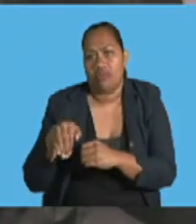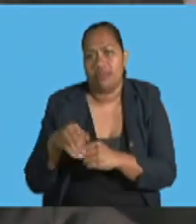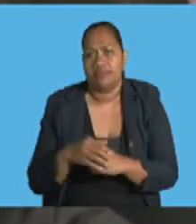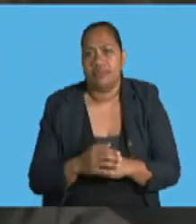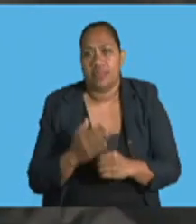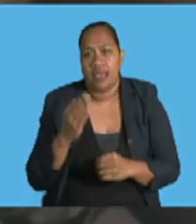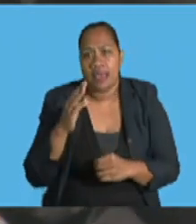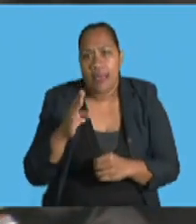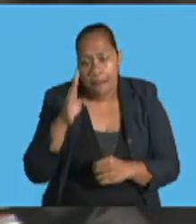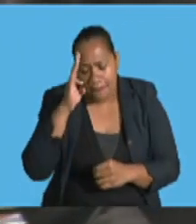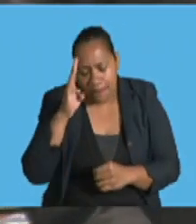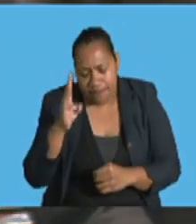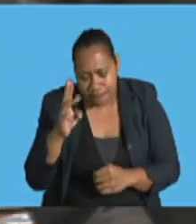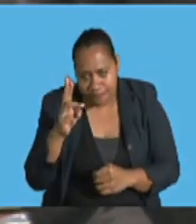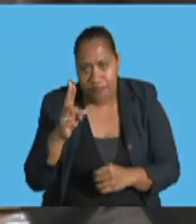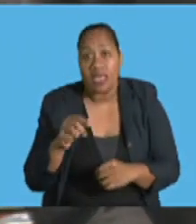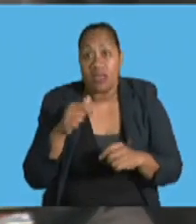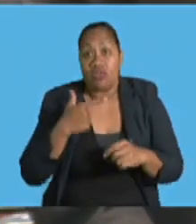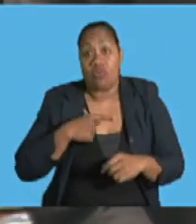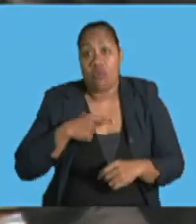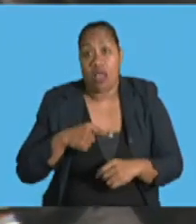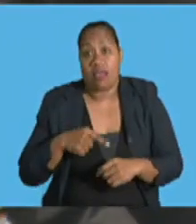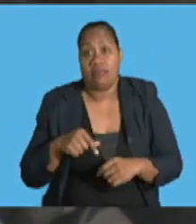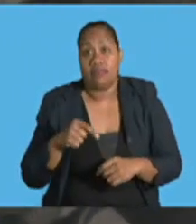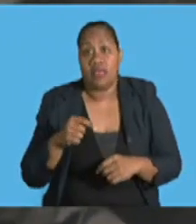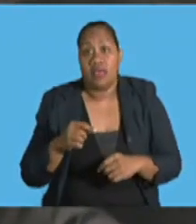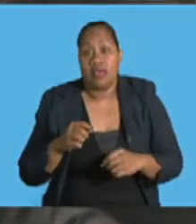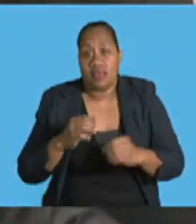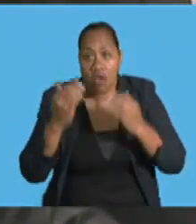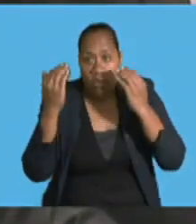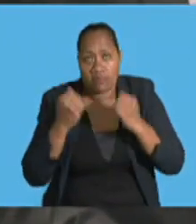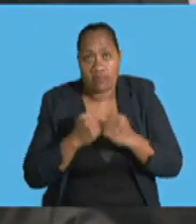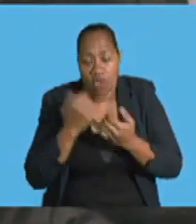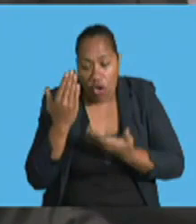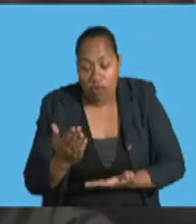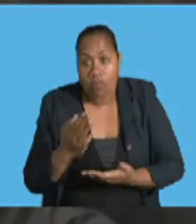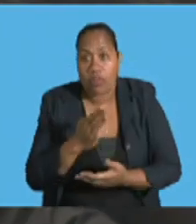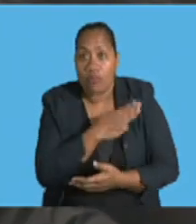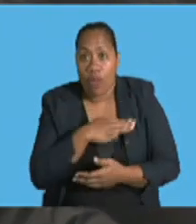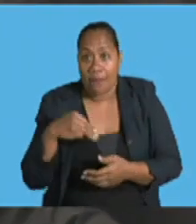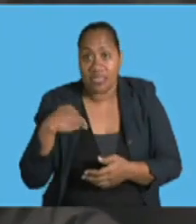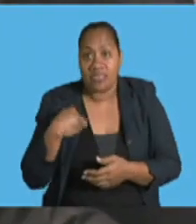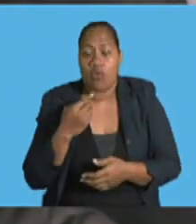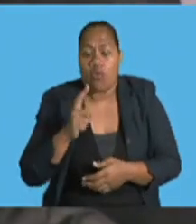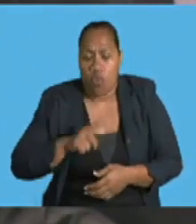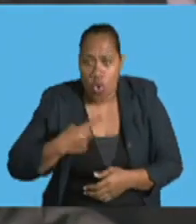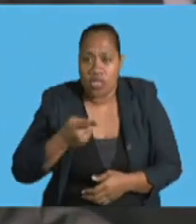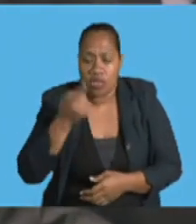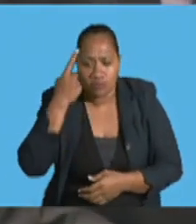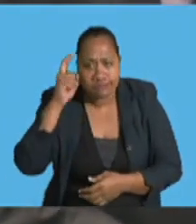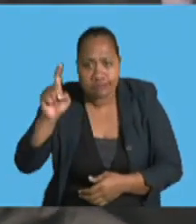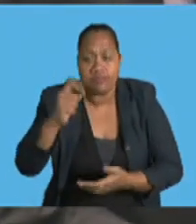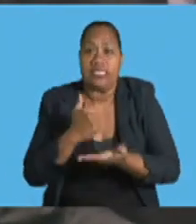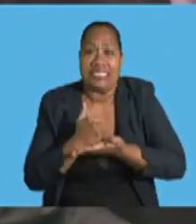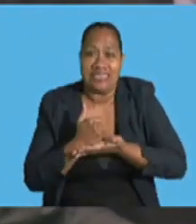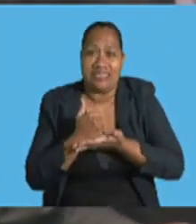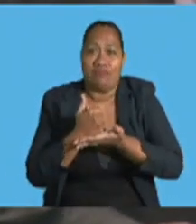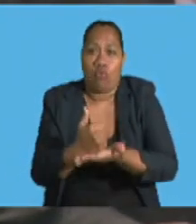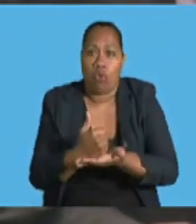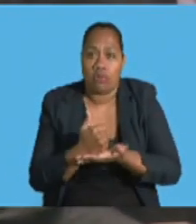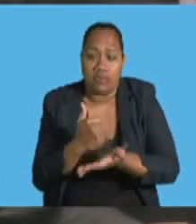Honourable Prime Minister has and continues to call for support to help